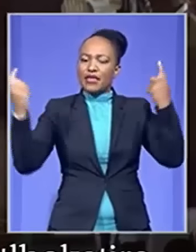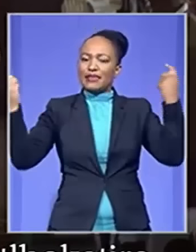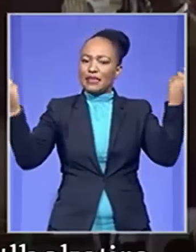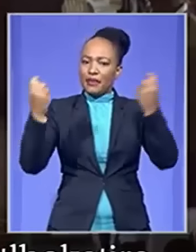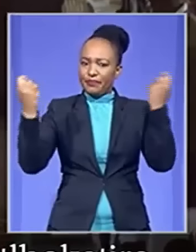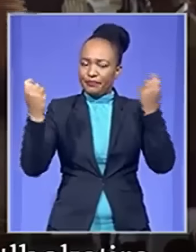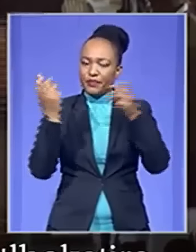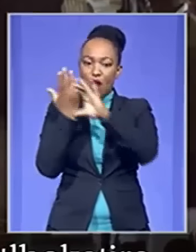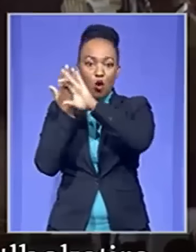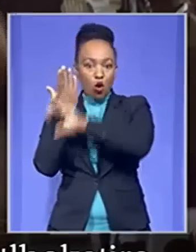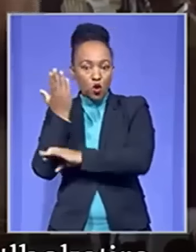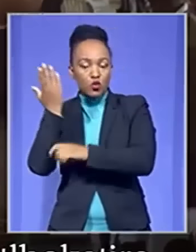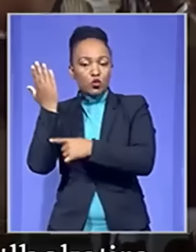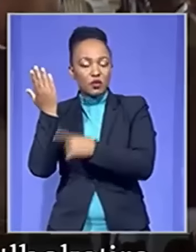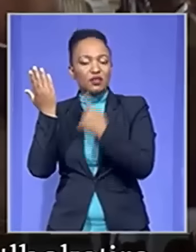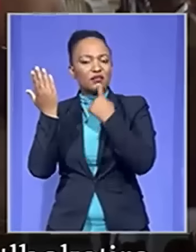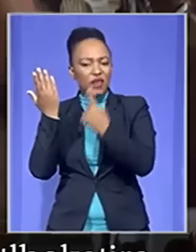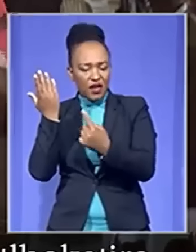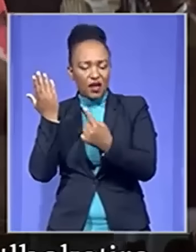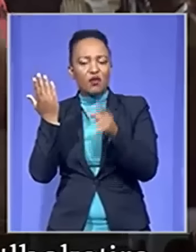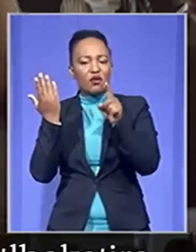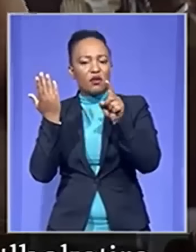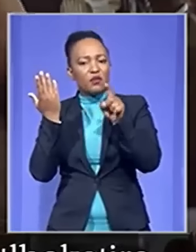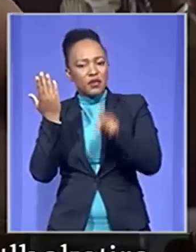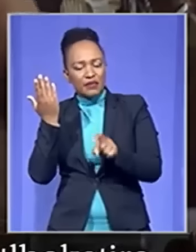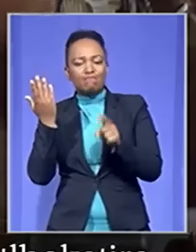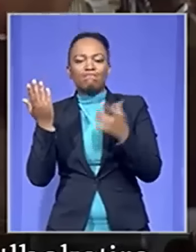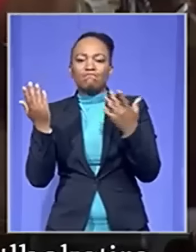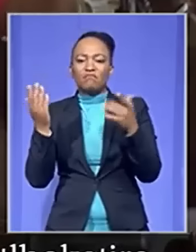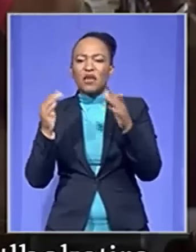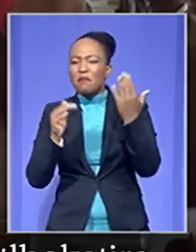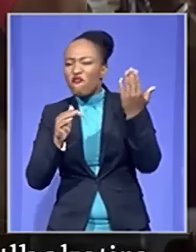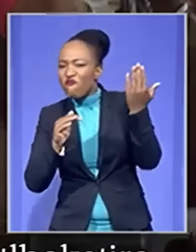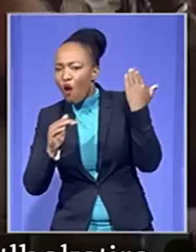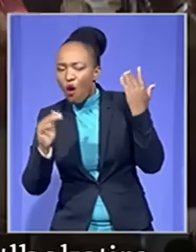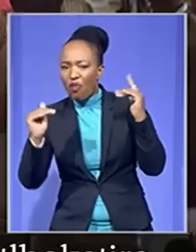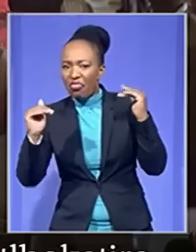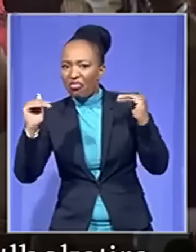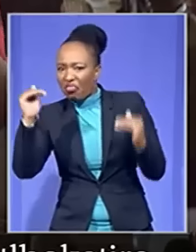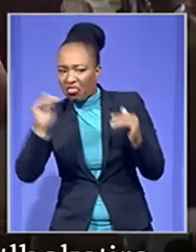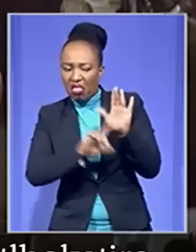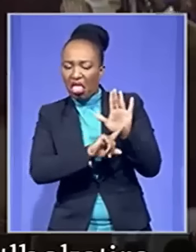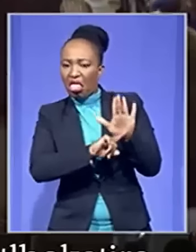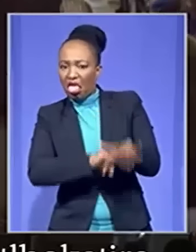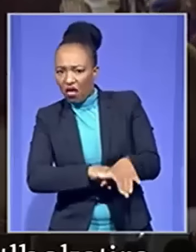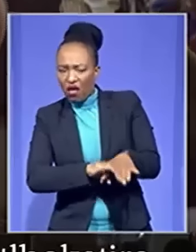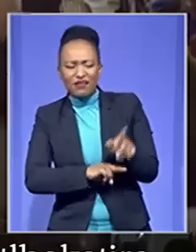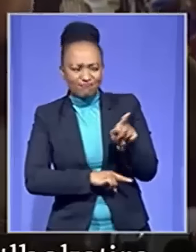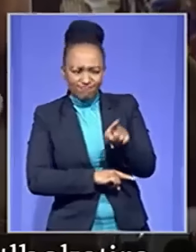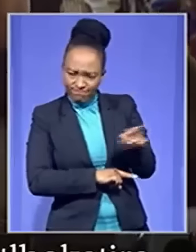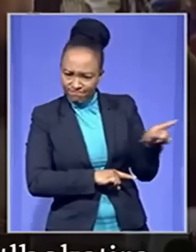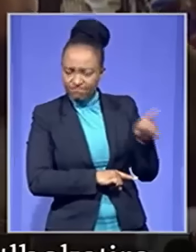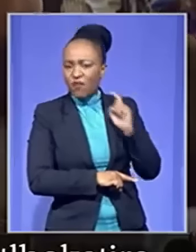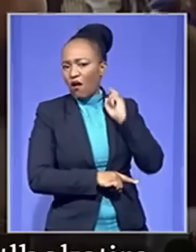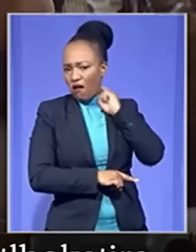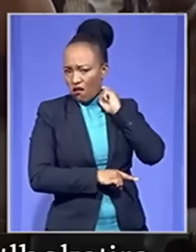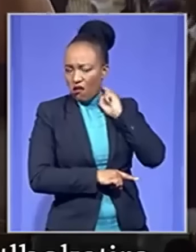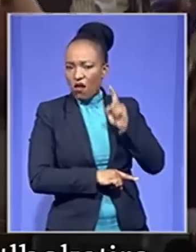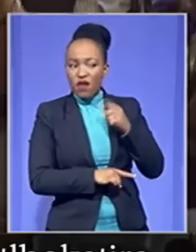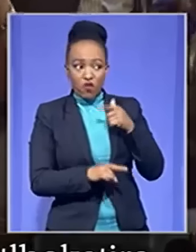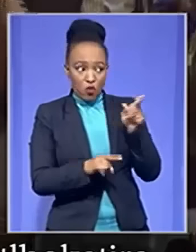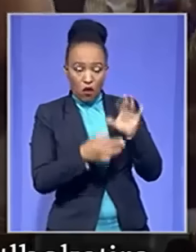is that it does recognize the injustices of the past. And we are saying, if we are committed to